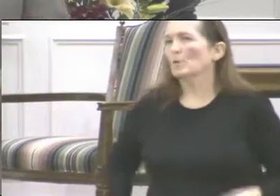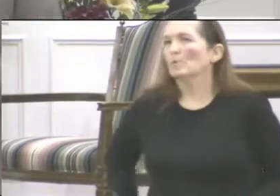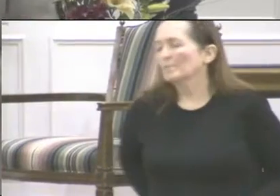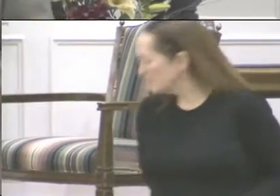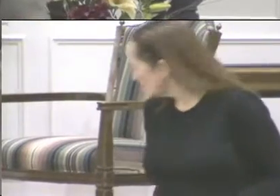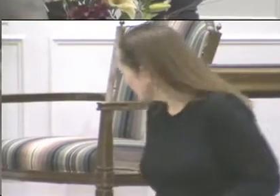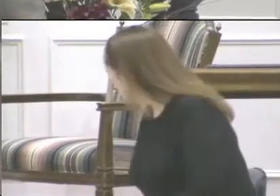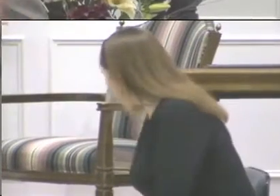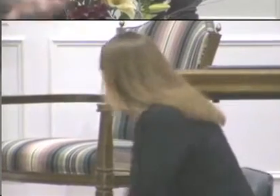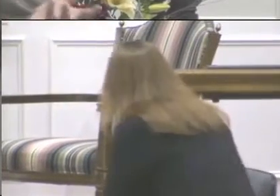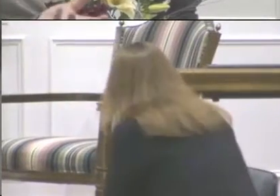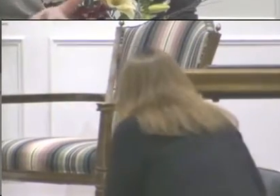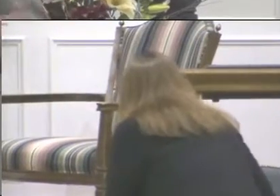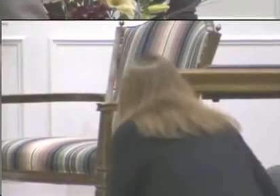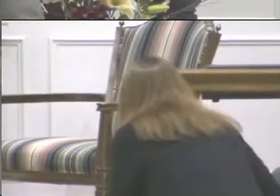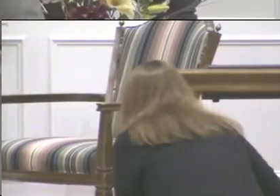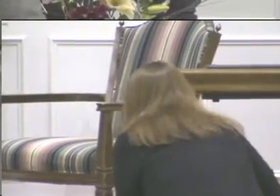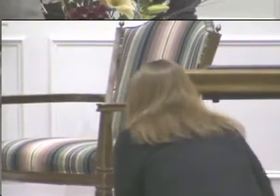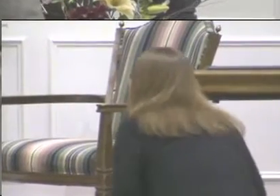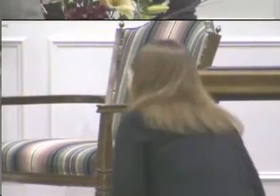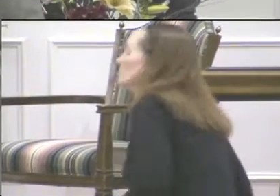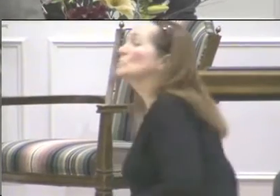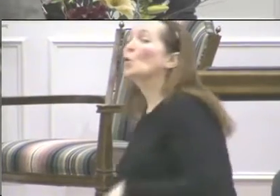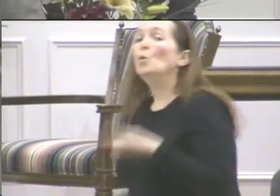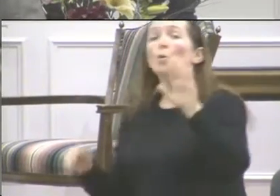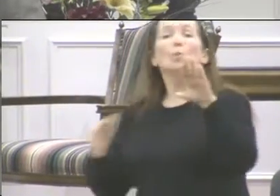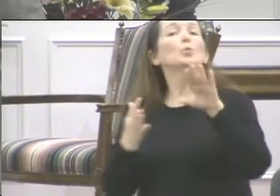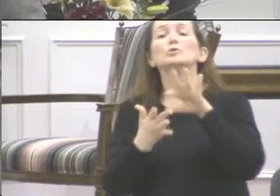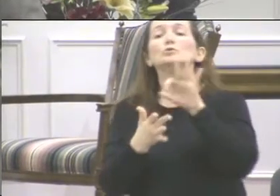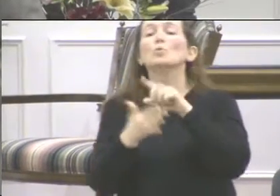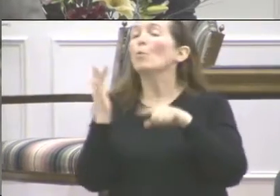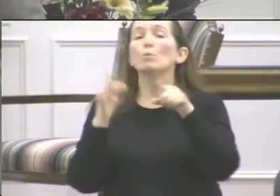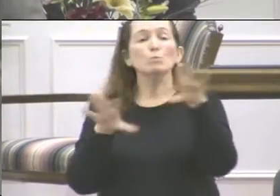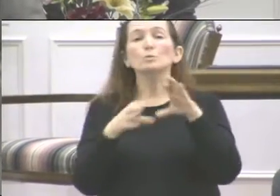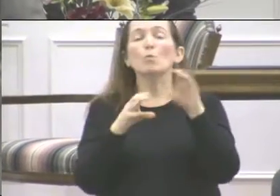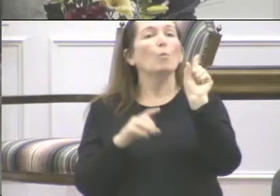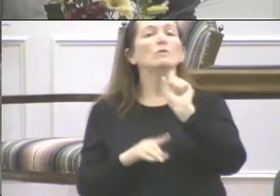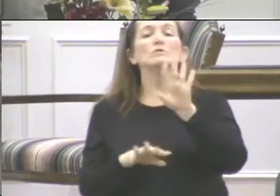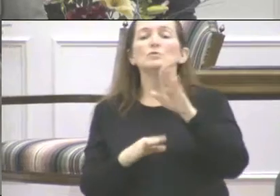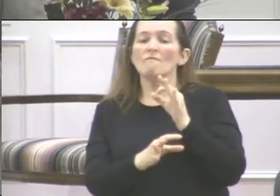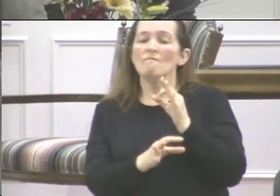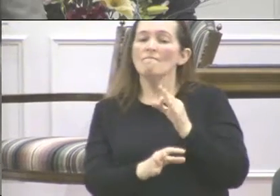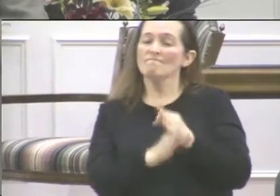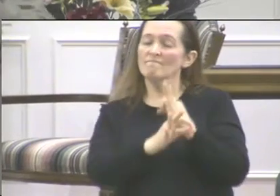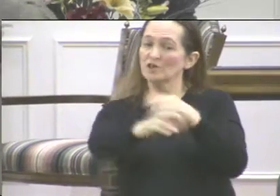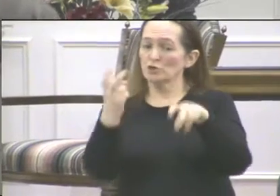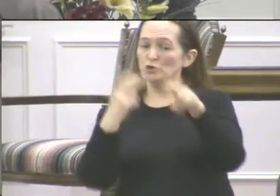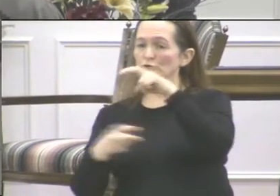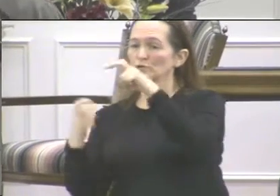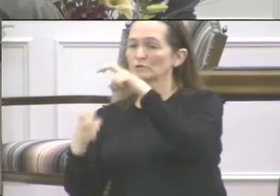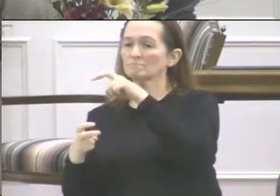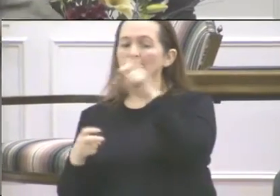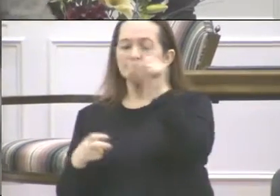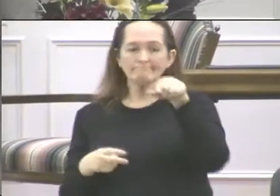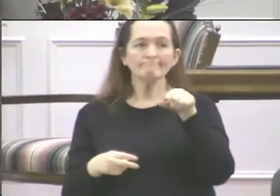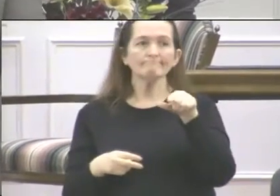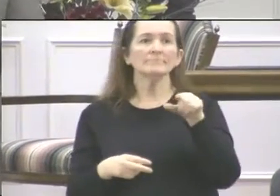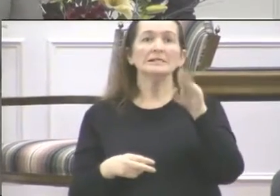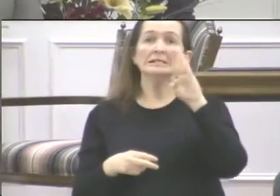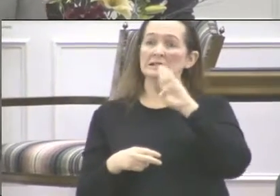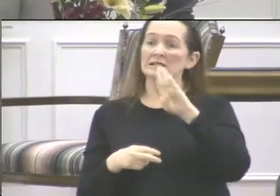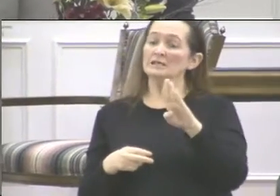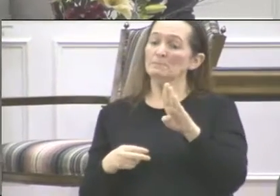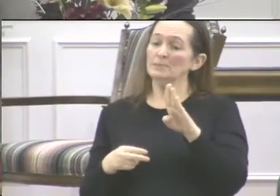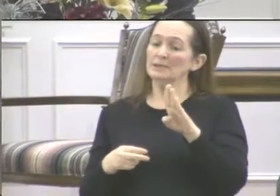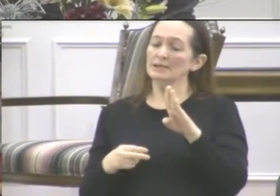Your choice. What do you do? Where is your faith journey? Does it need to be engaged for the